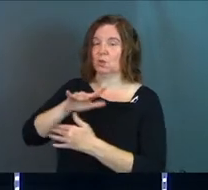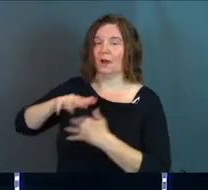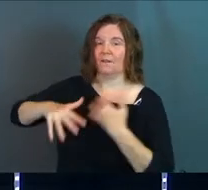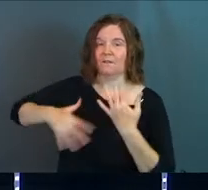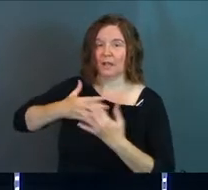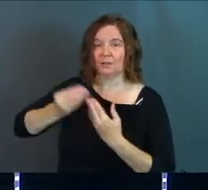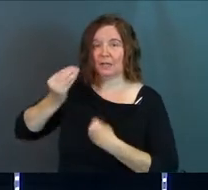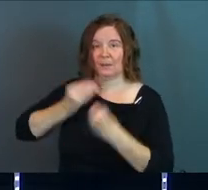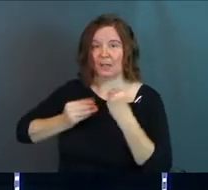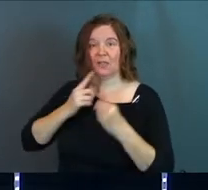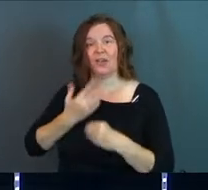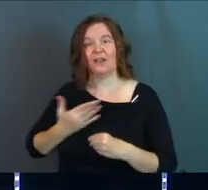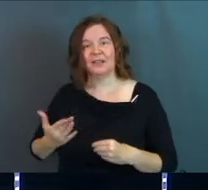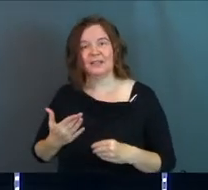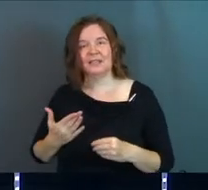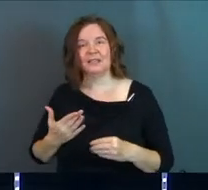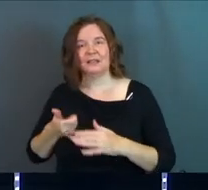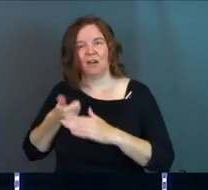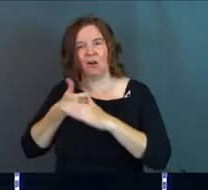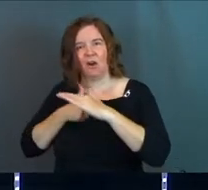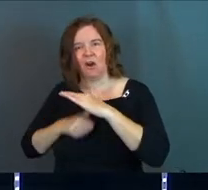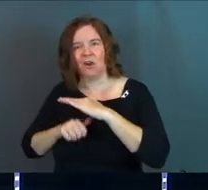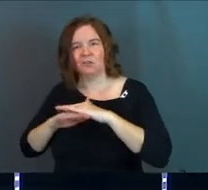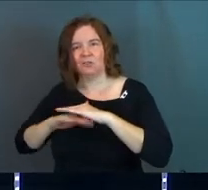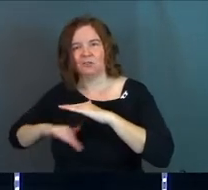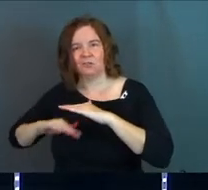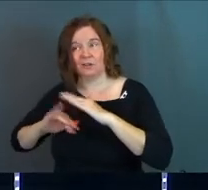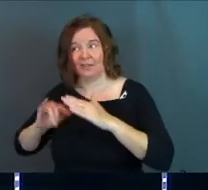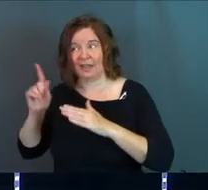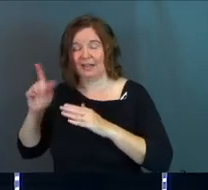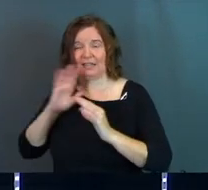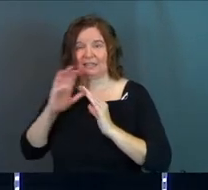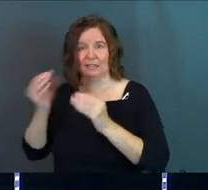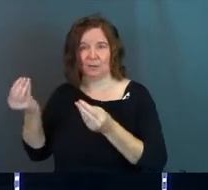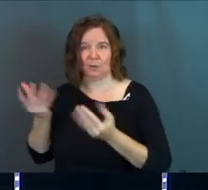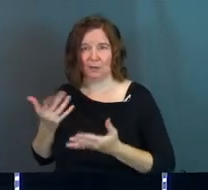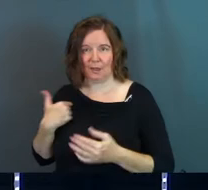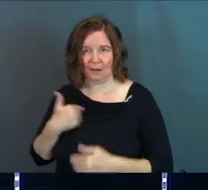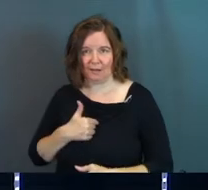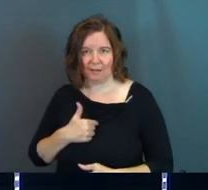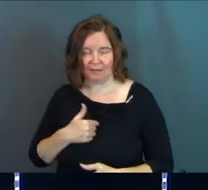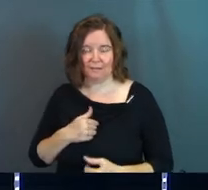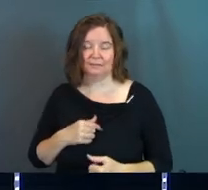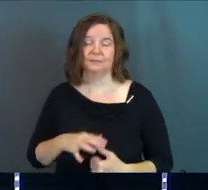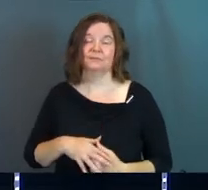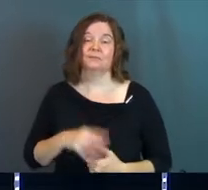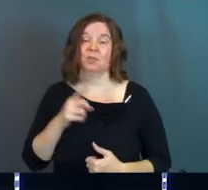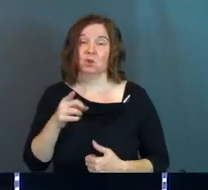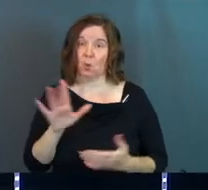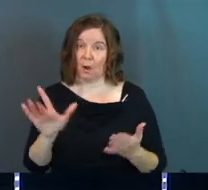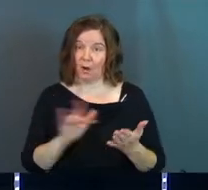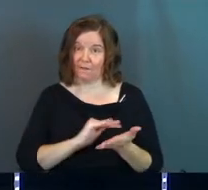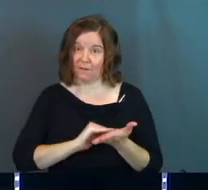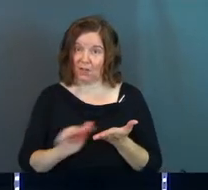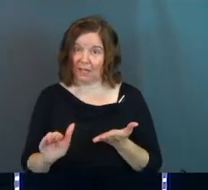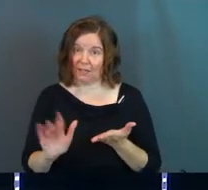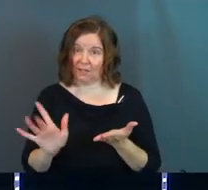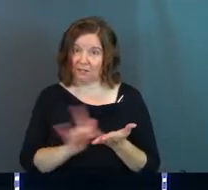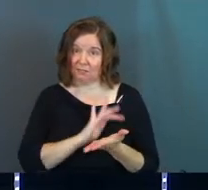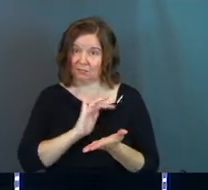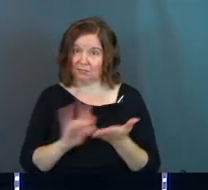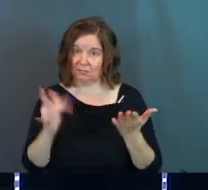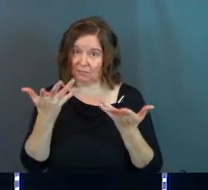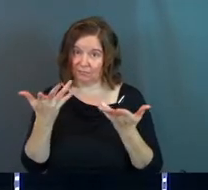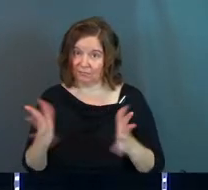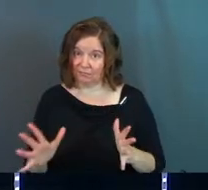meal, there are things underneath all of that, that he's communicating. Not only are you forgiven, but